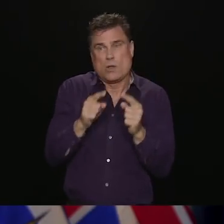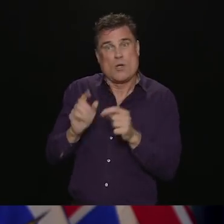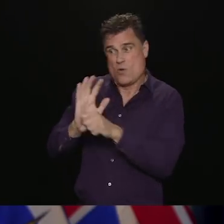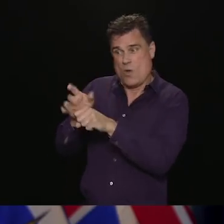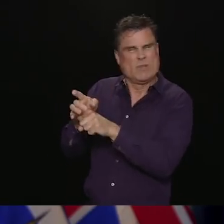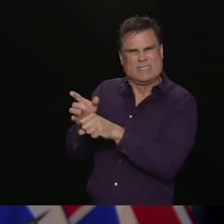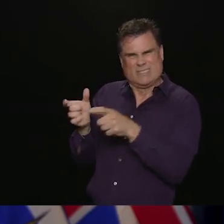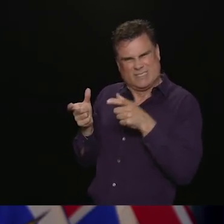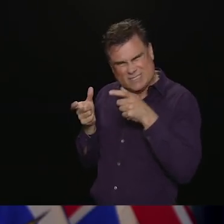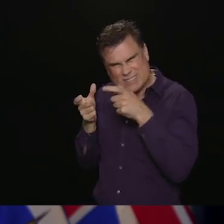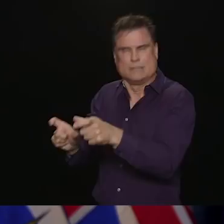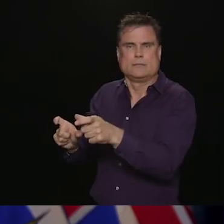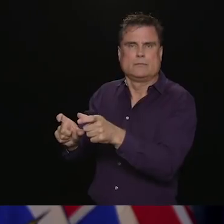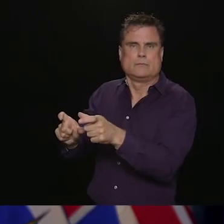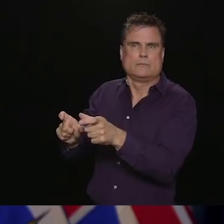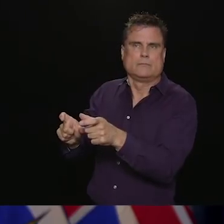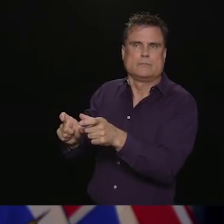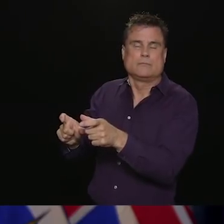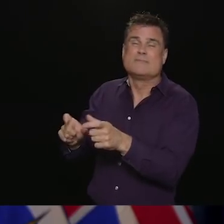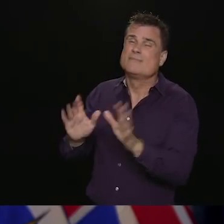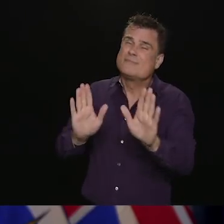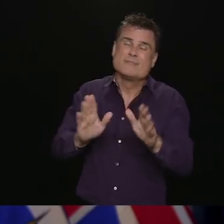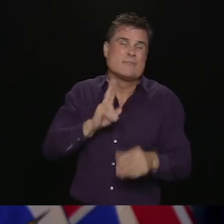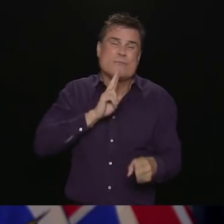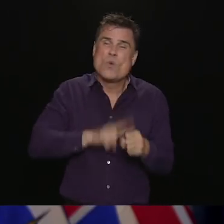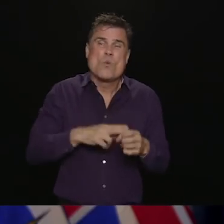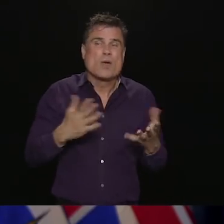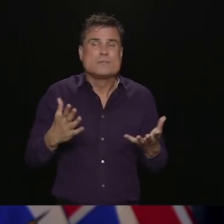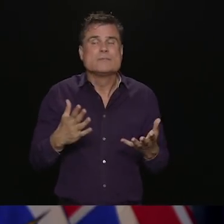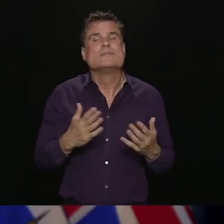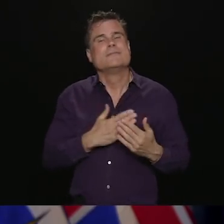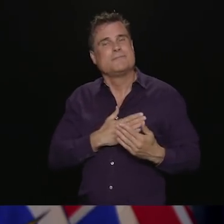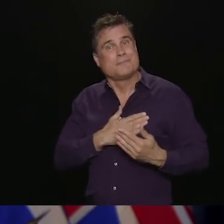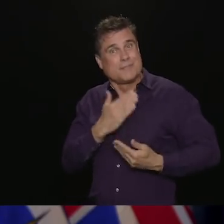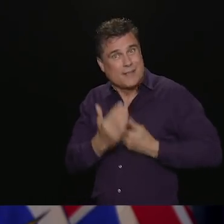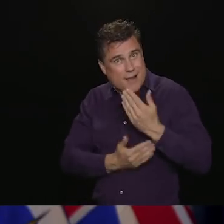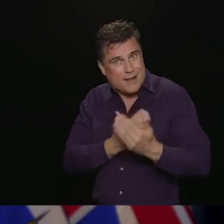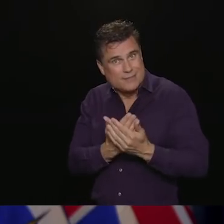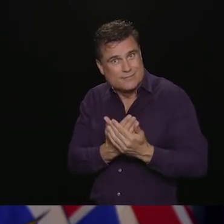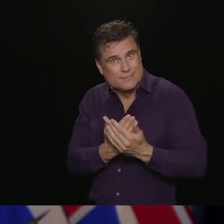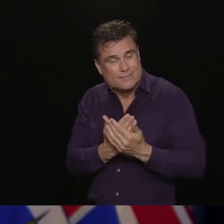must also, of course, continue to be kind, to be calm with each other,